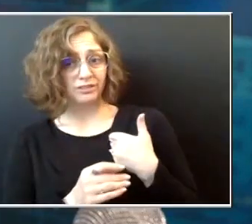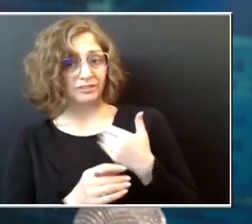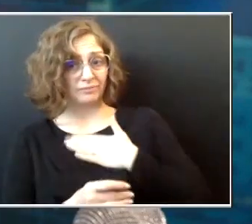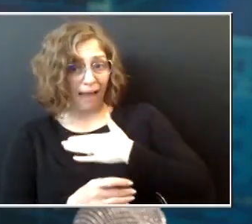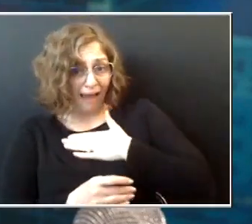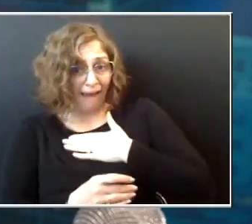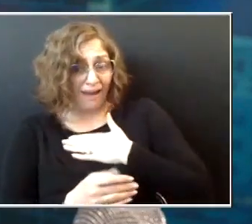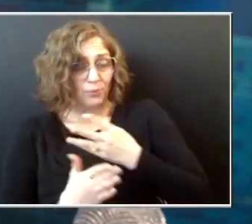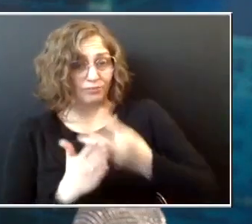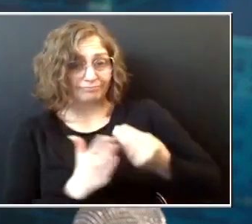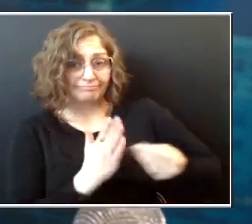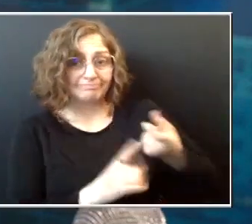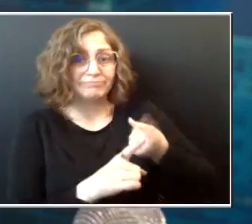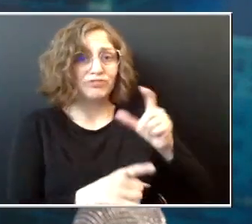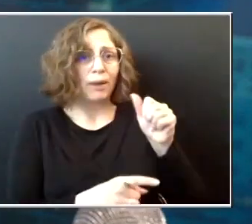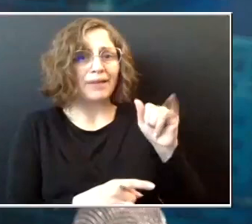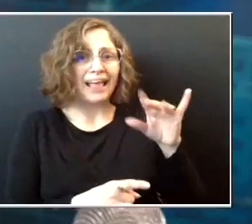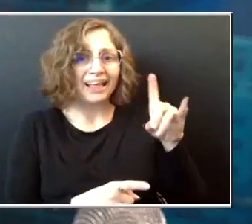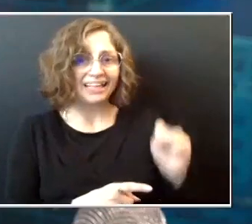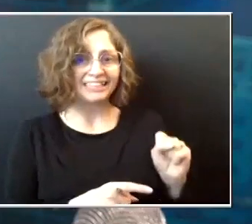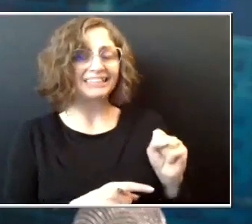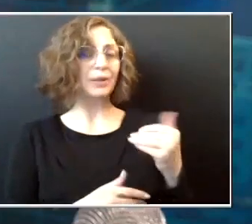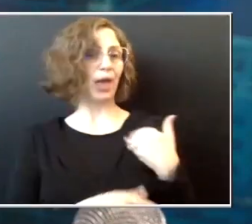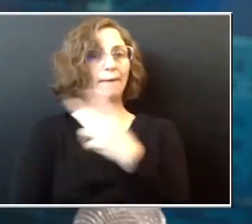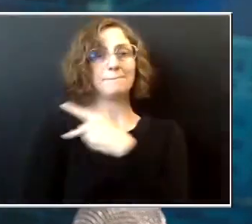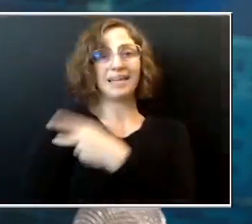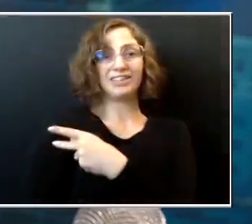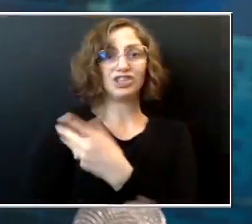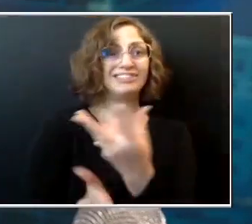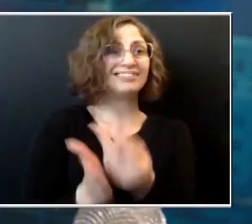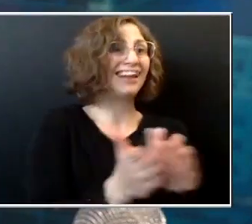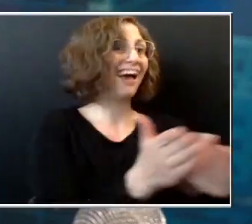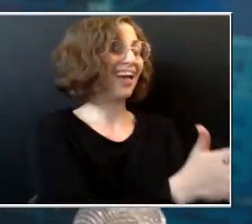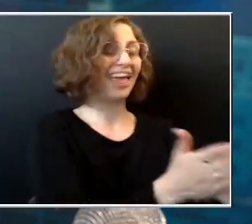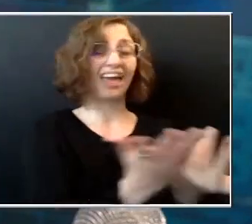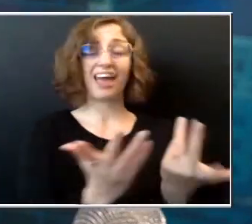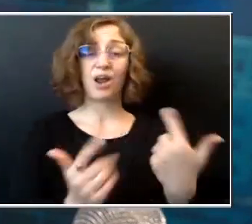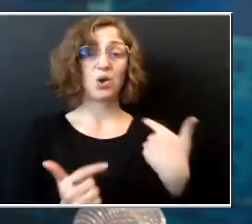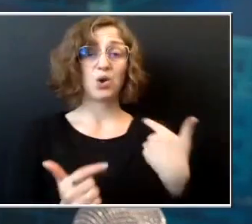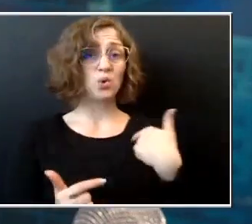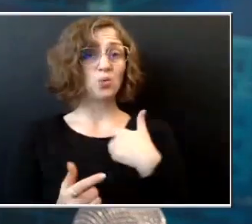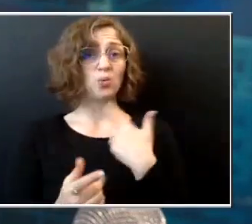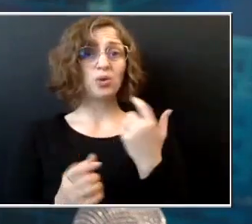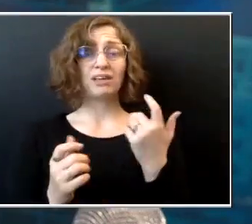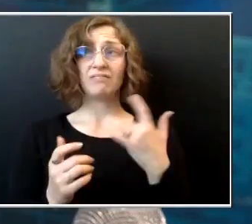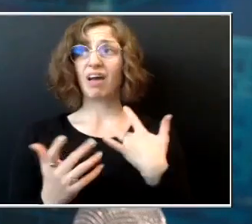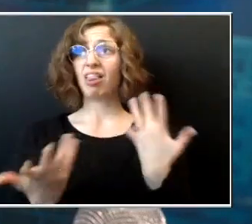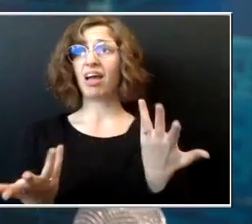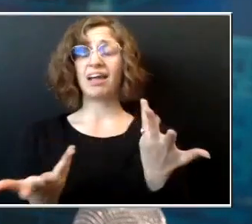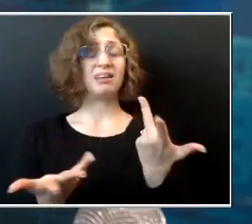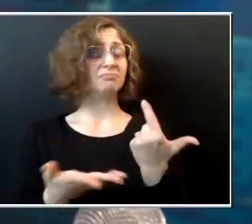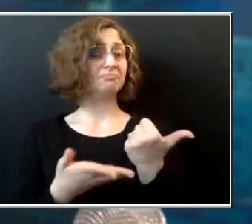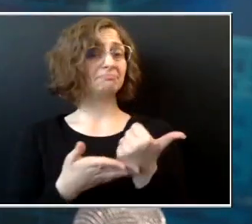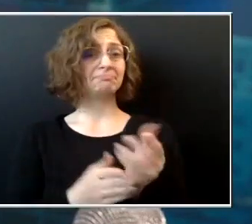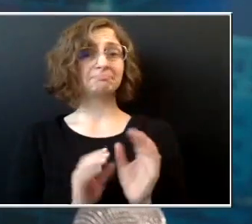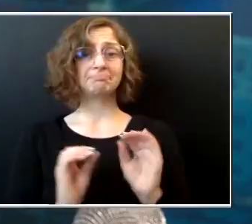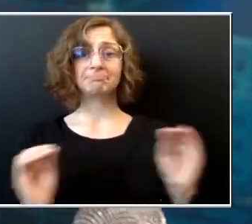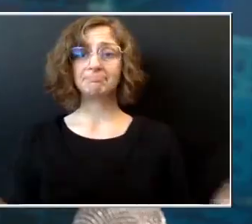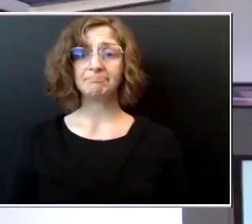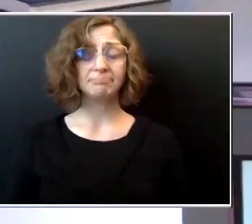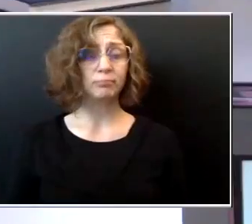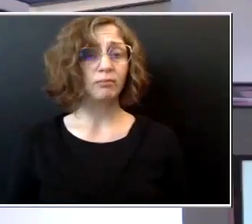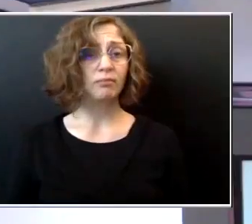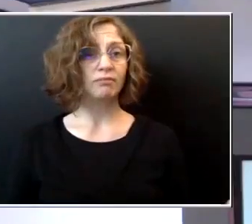were absolutely helpless. And it's a different world today, but Now that it's a is